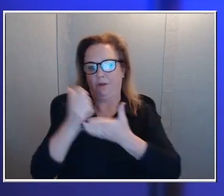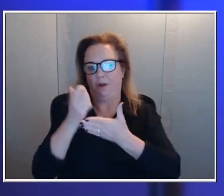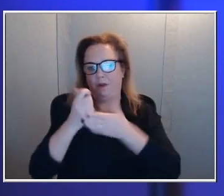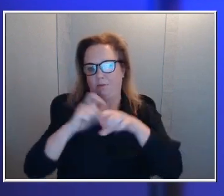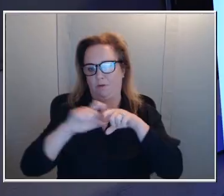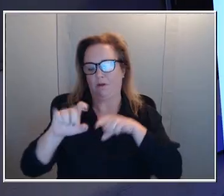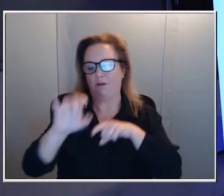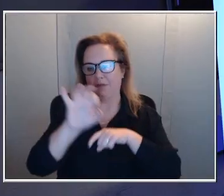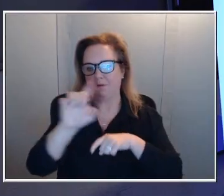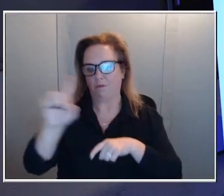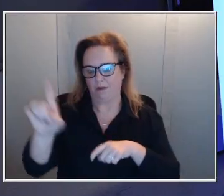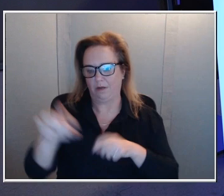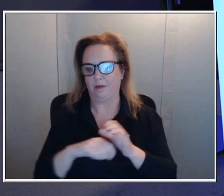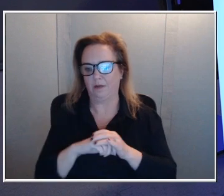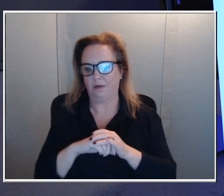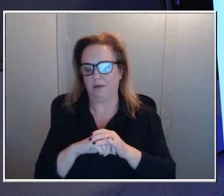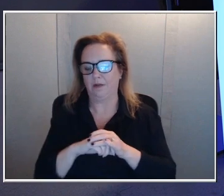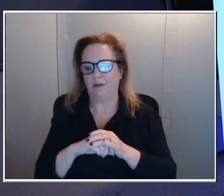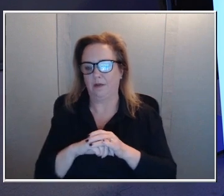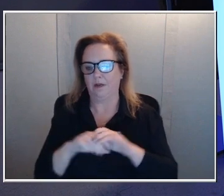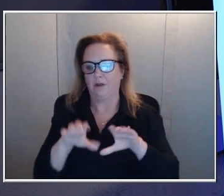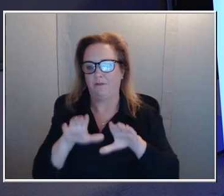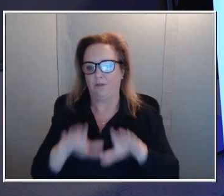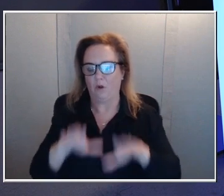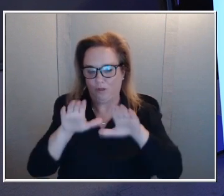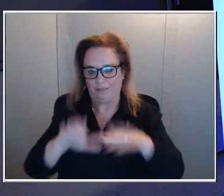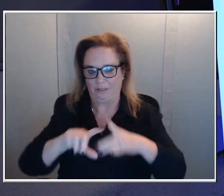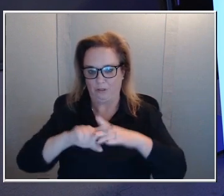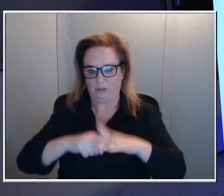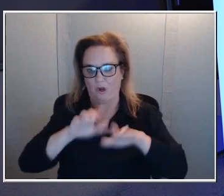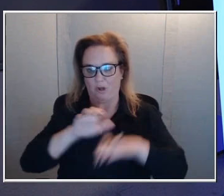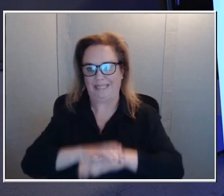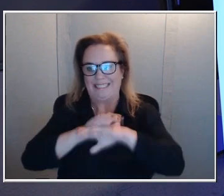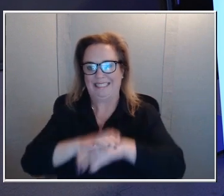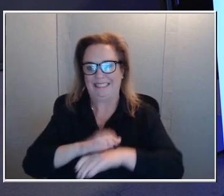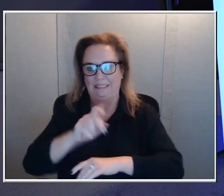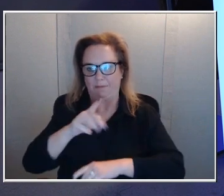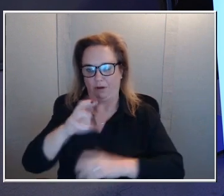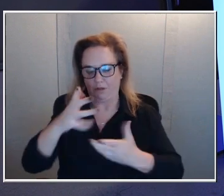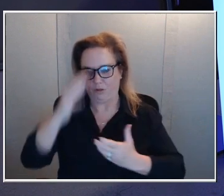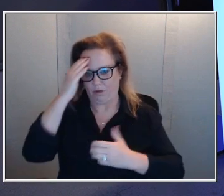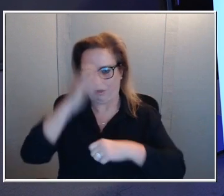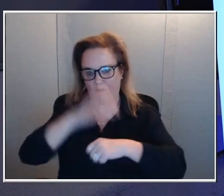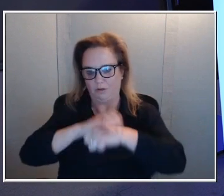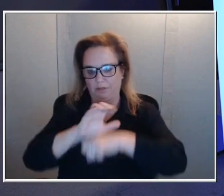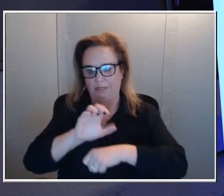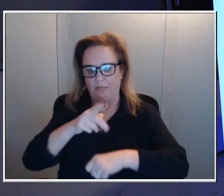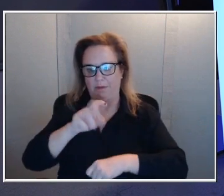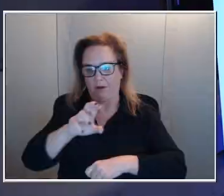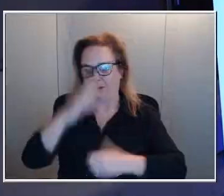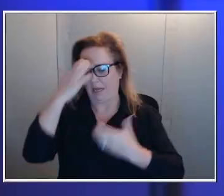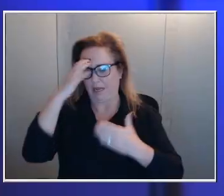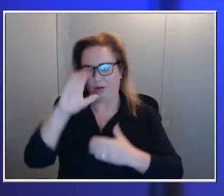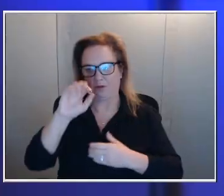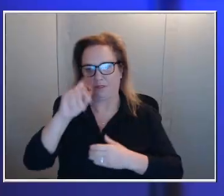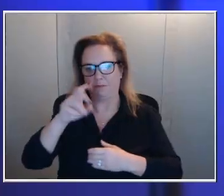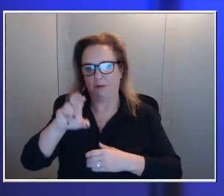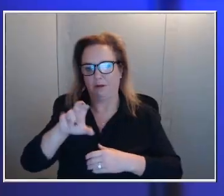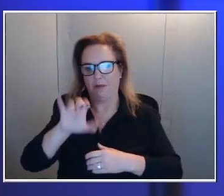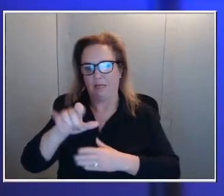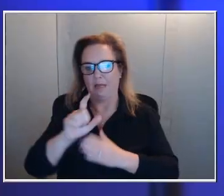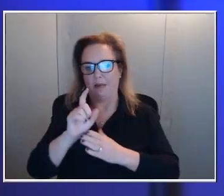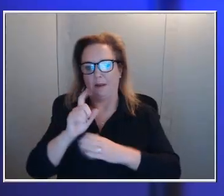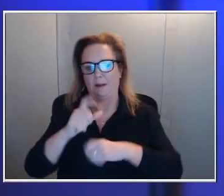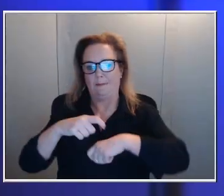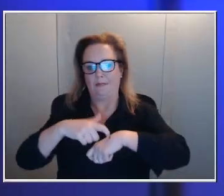911. So you called 911, and then you get her to the floor, and you immediately started CPR. Did you already know CPR? I did not. So really, I mean, from that point forward, it